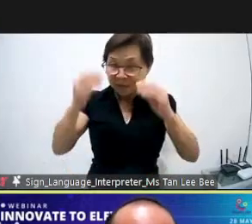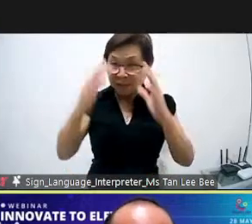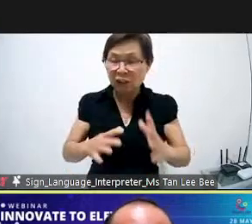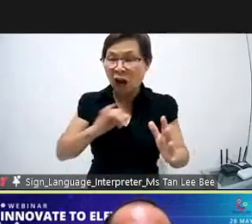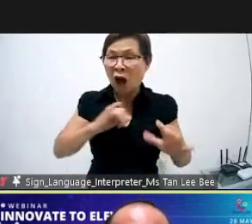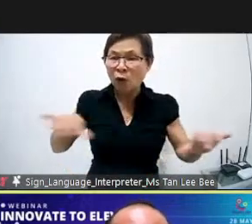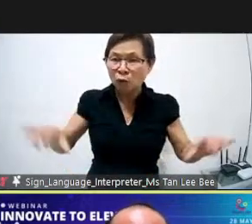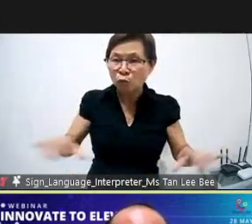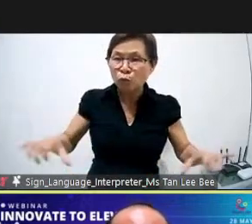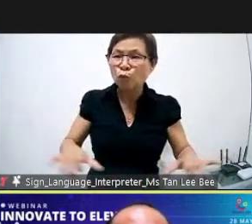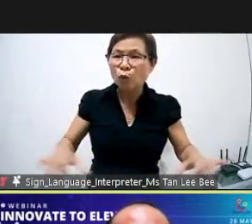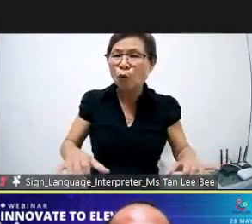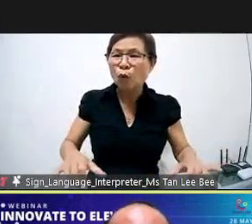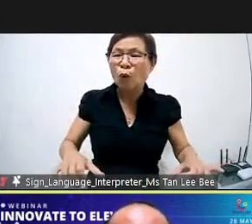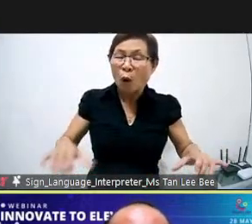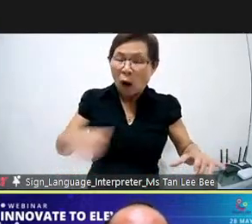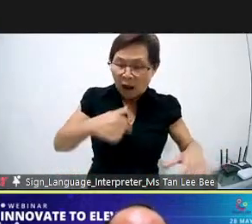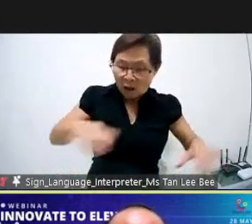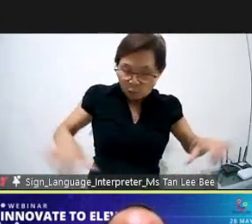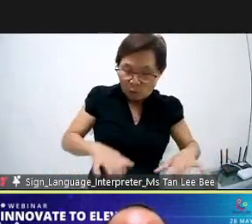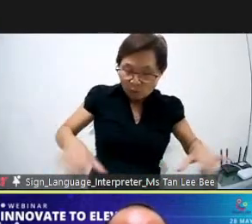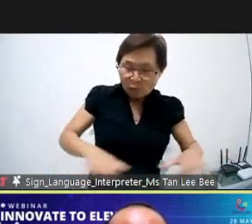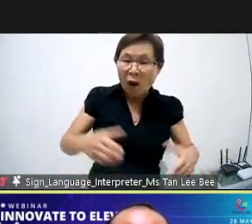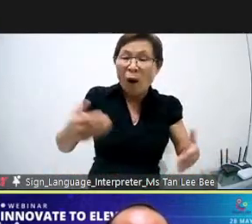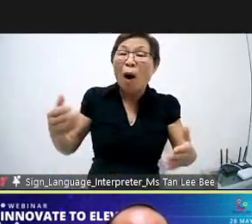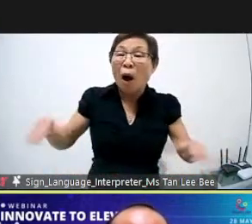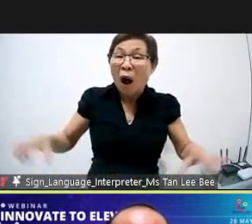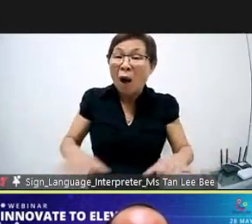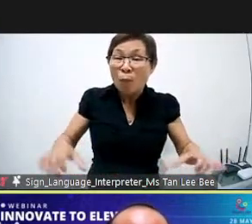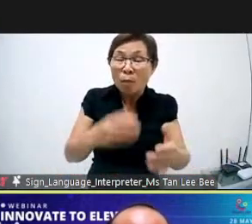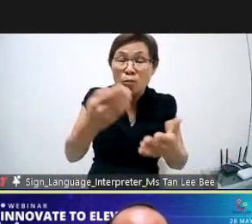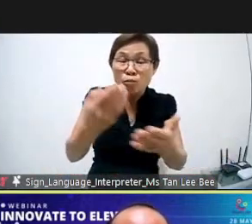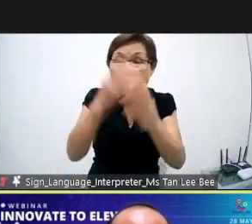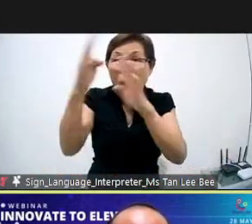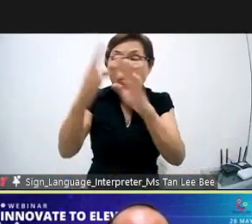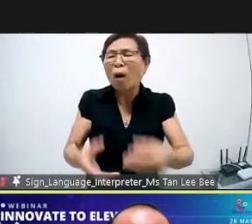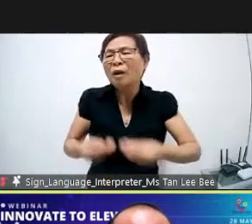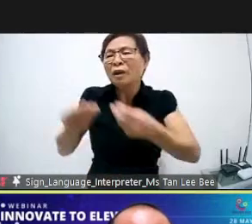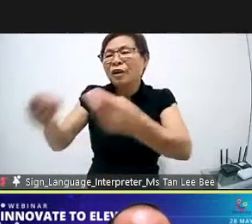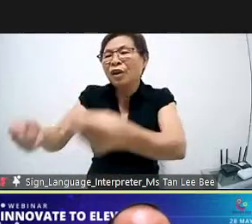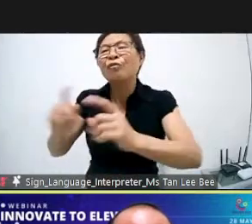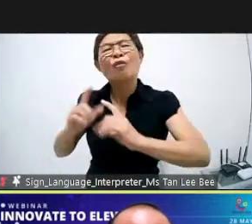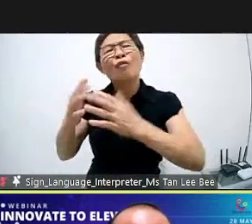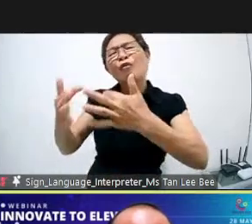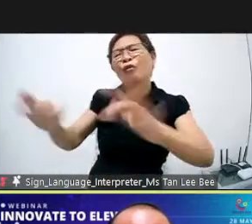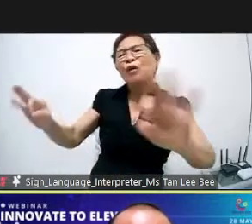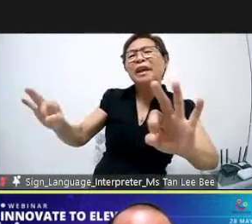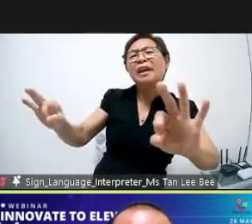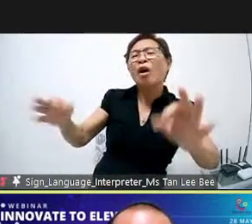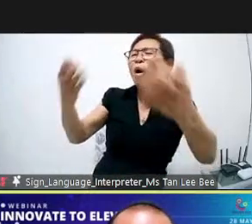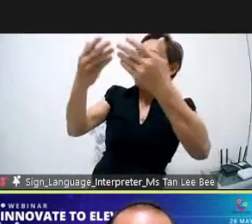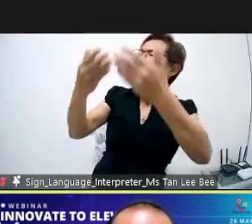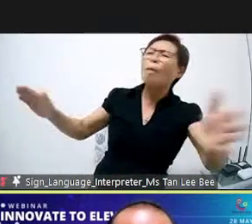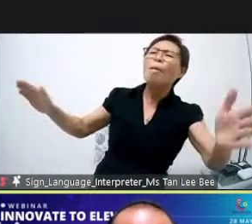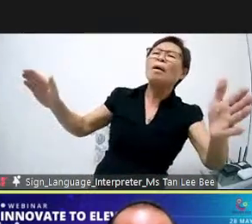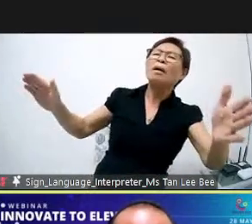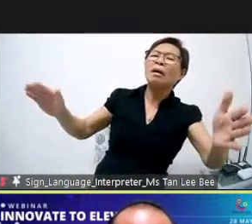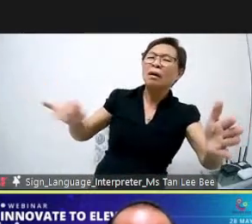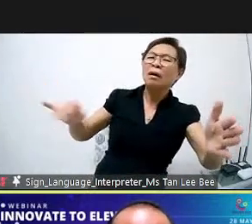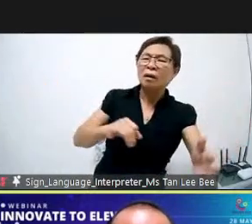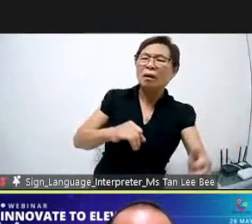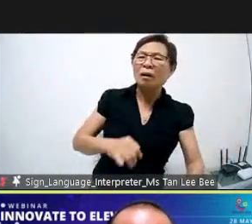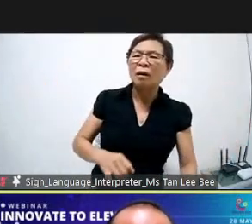I'm done to people for free, open source. So I'm doing my Cableless